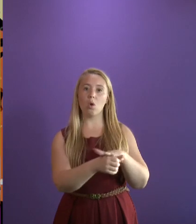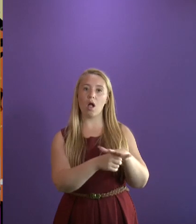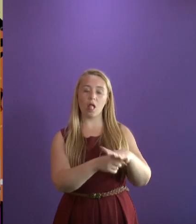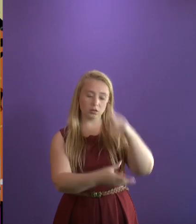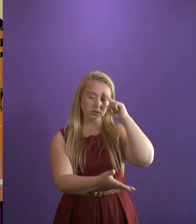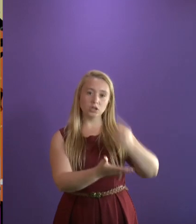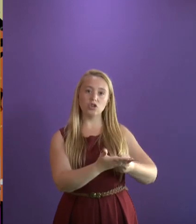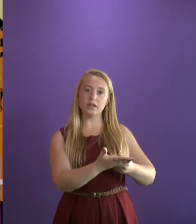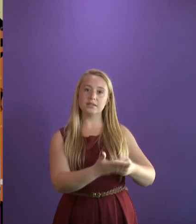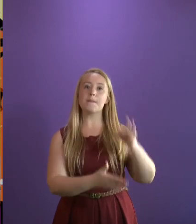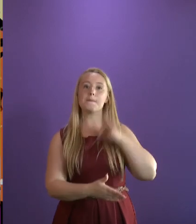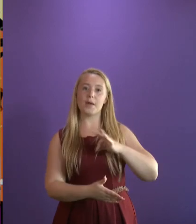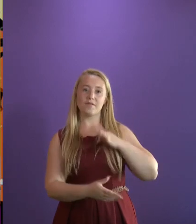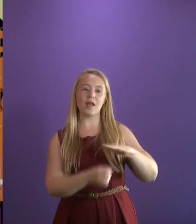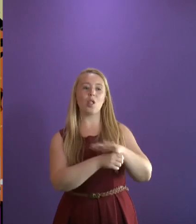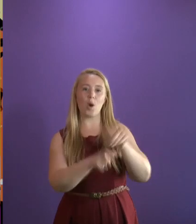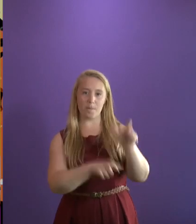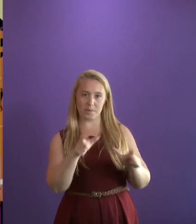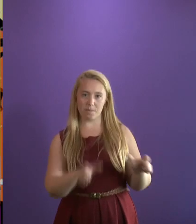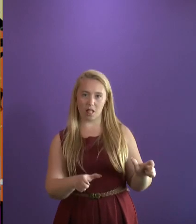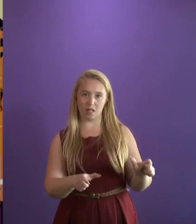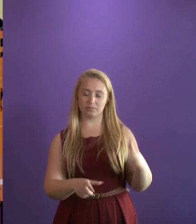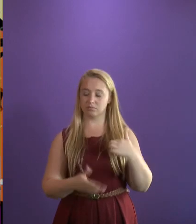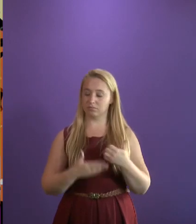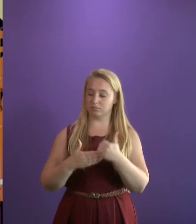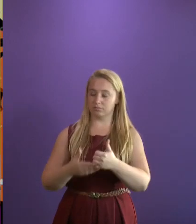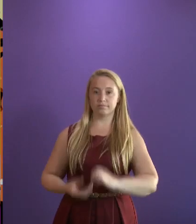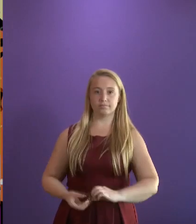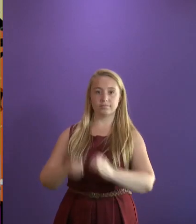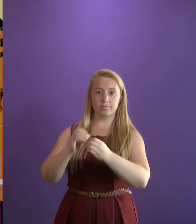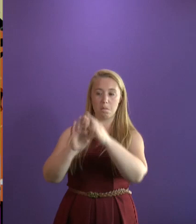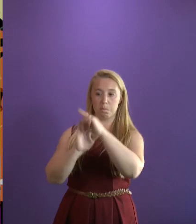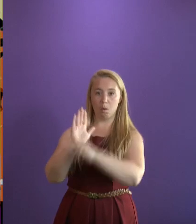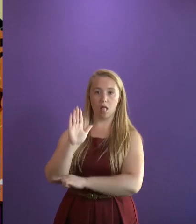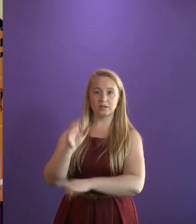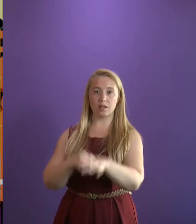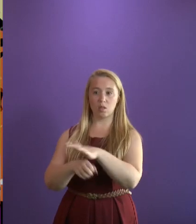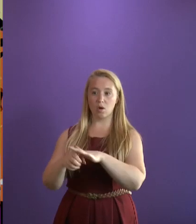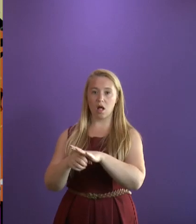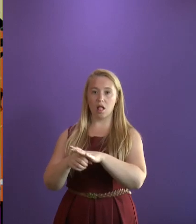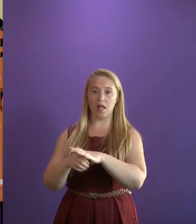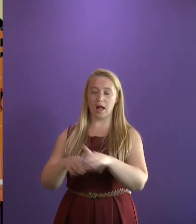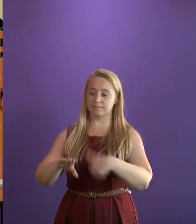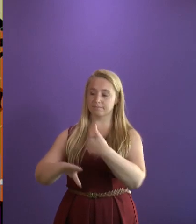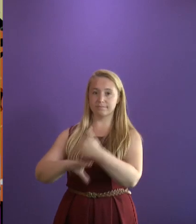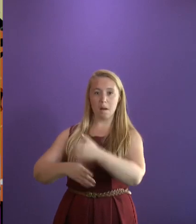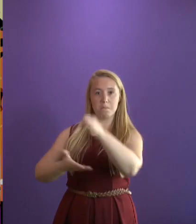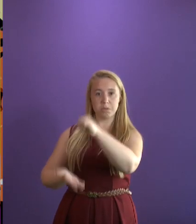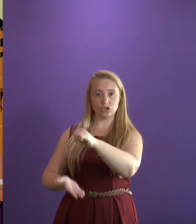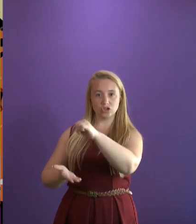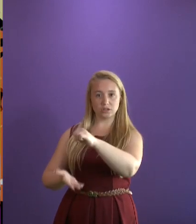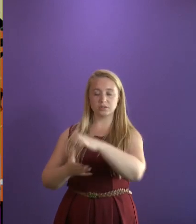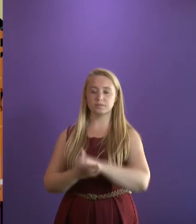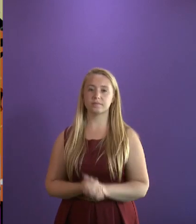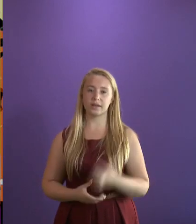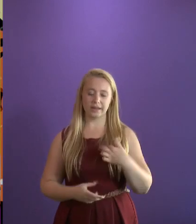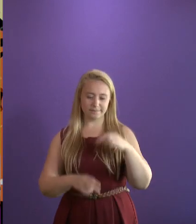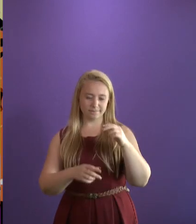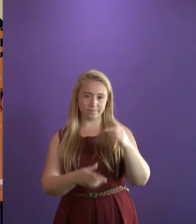people. I'm involved in developing council policy and setting the council budget, scrutinising